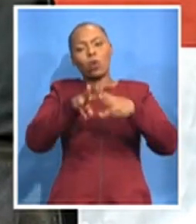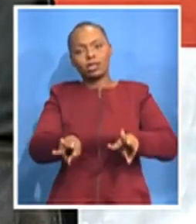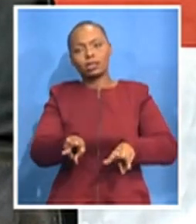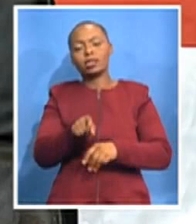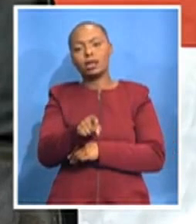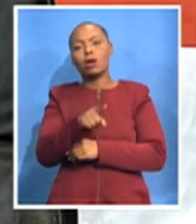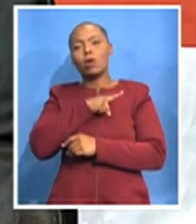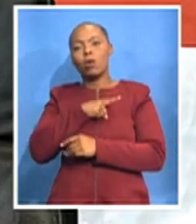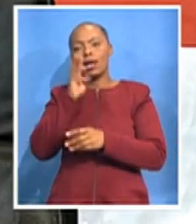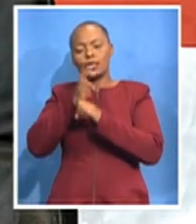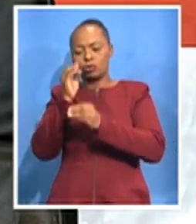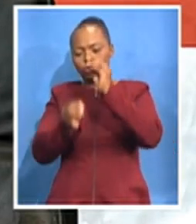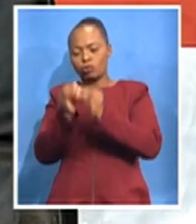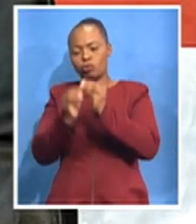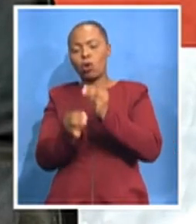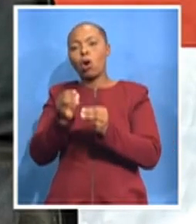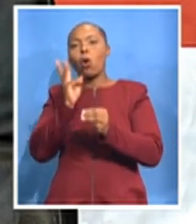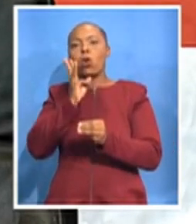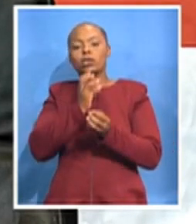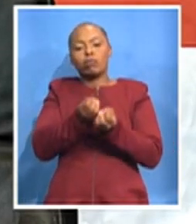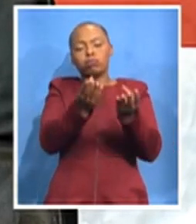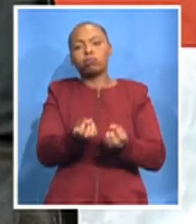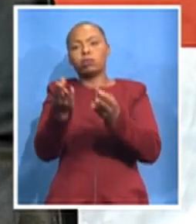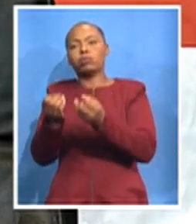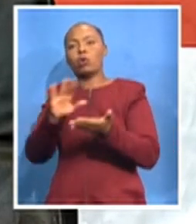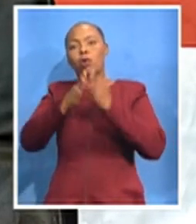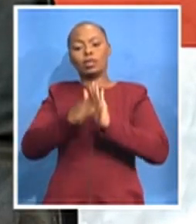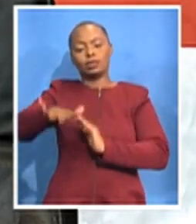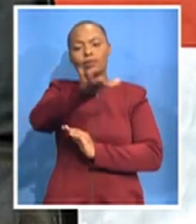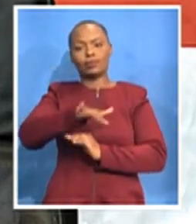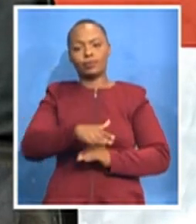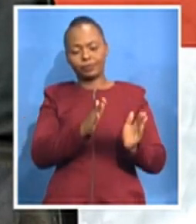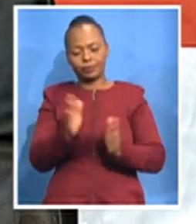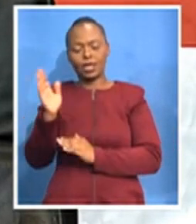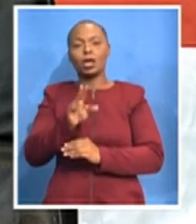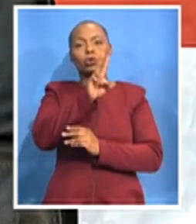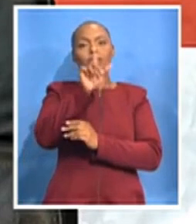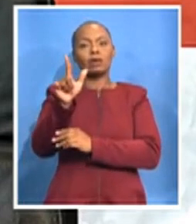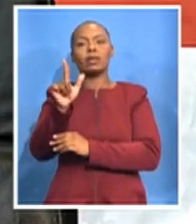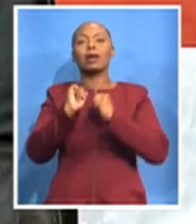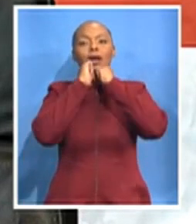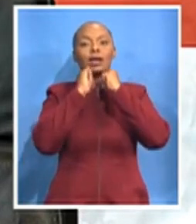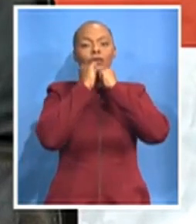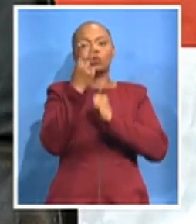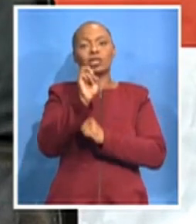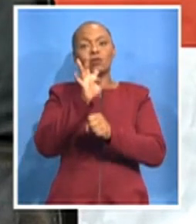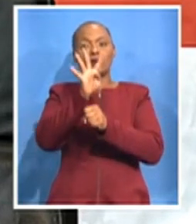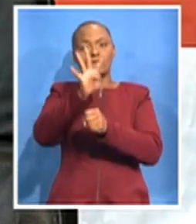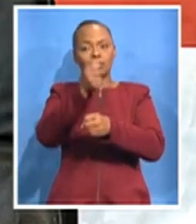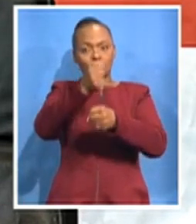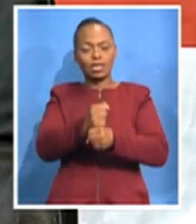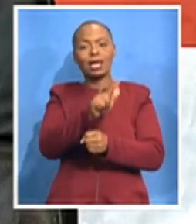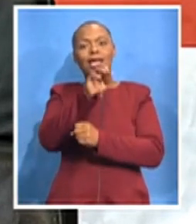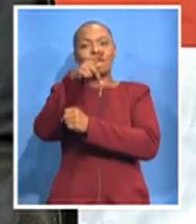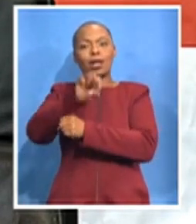residents. And on the 27th of August 2014, the Lepelle Water Board wrote to National Treasury